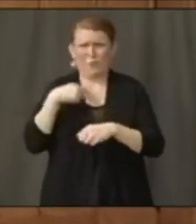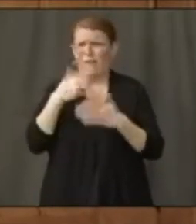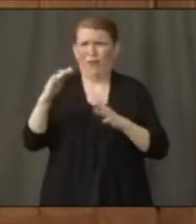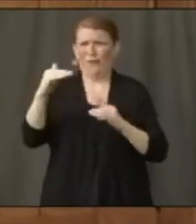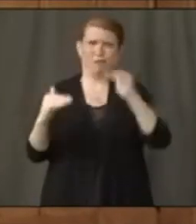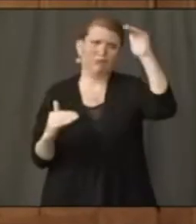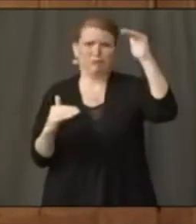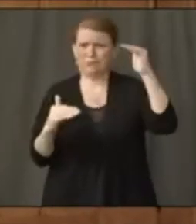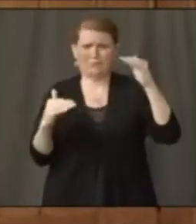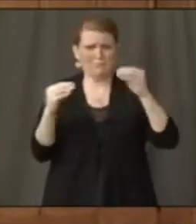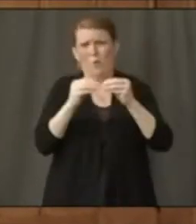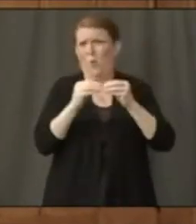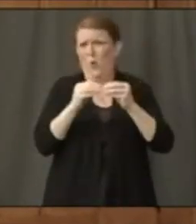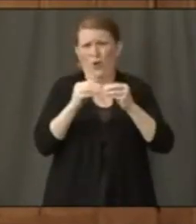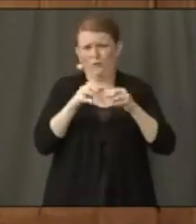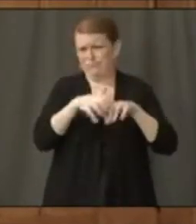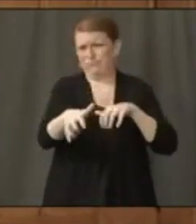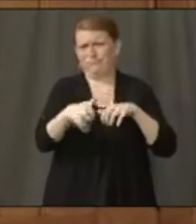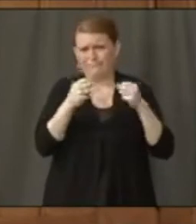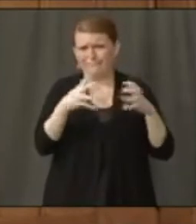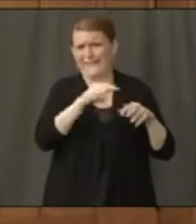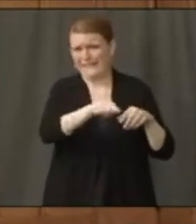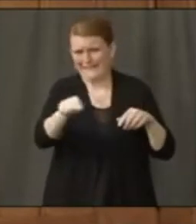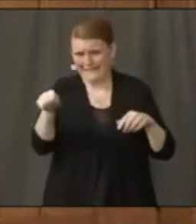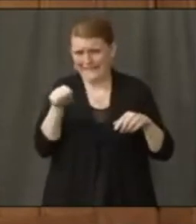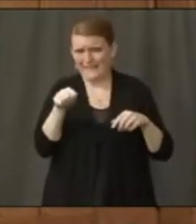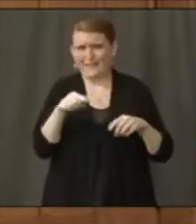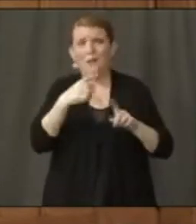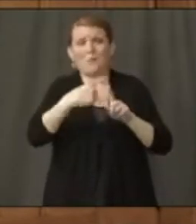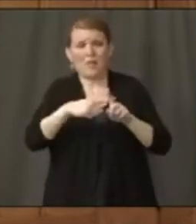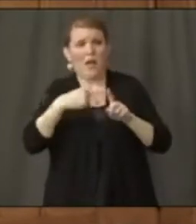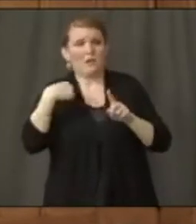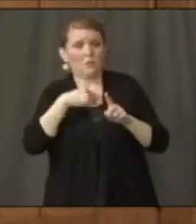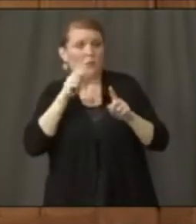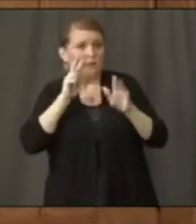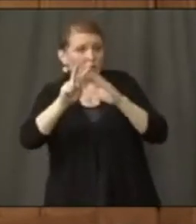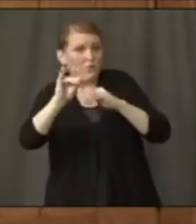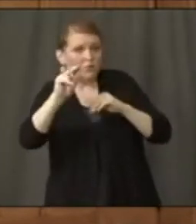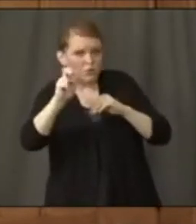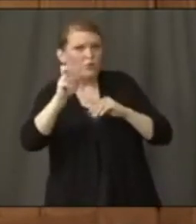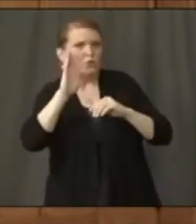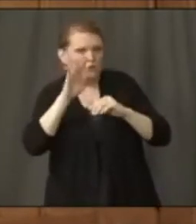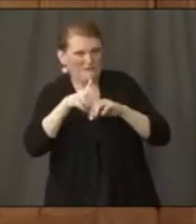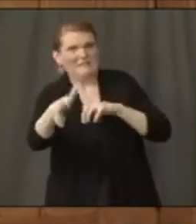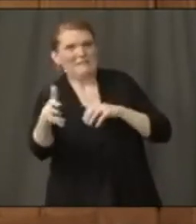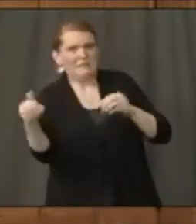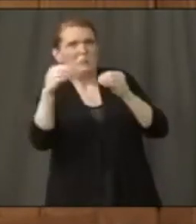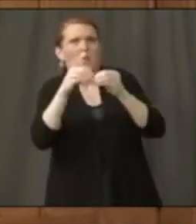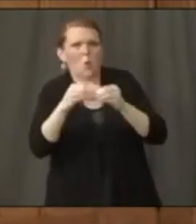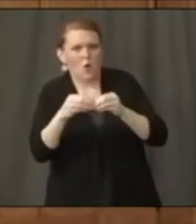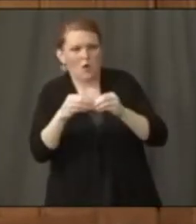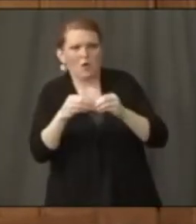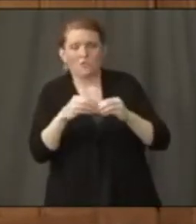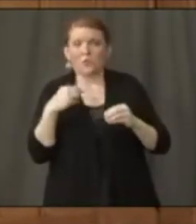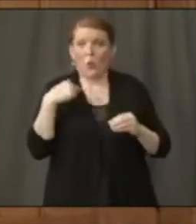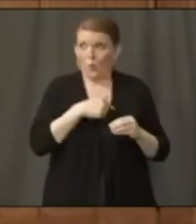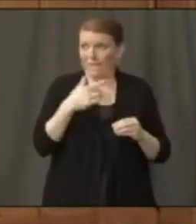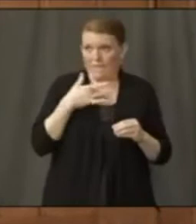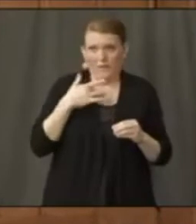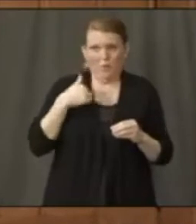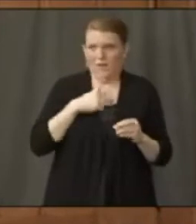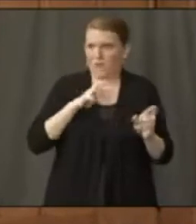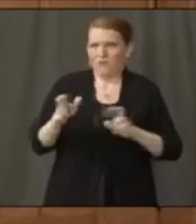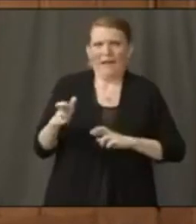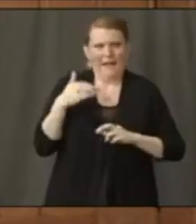phase two target, as the governor mentioned earlier. So we're very well positioned in terms of capacity. As we've talked about, I think as recently as yesterday, the